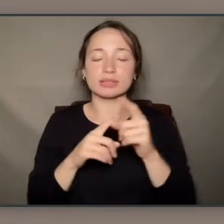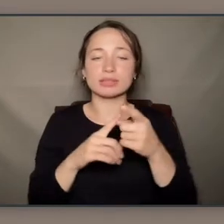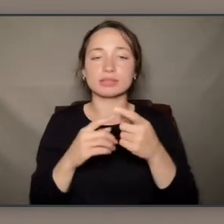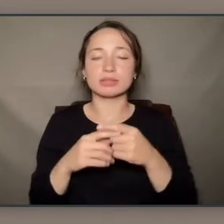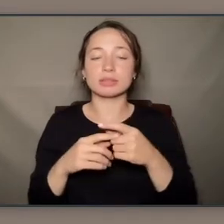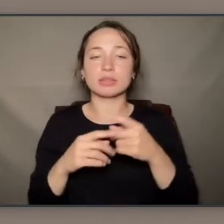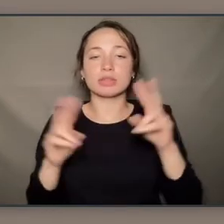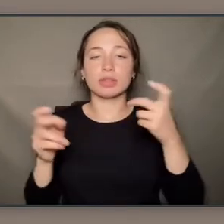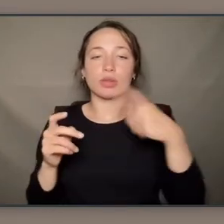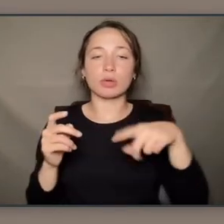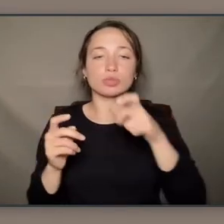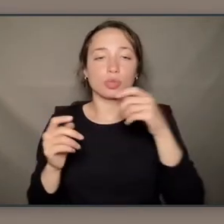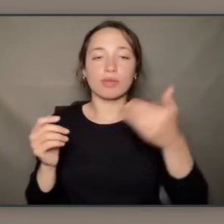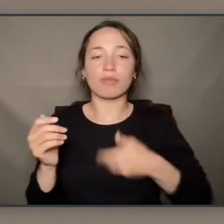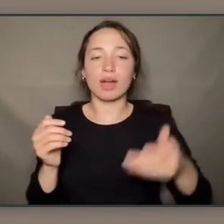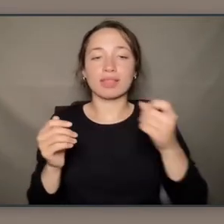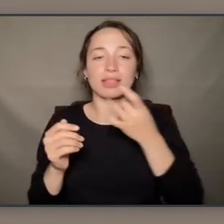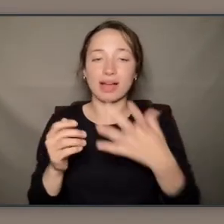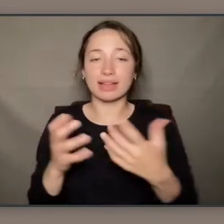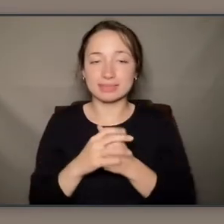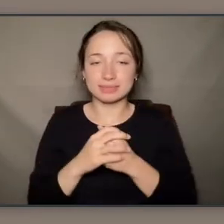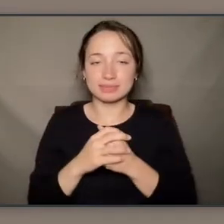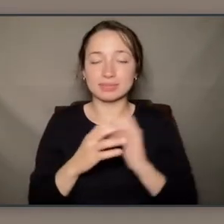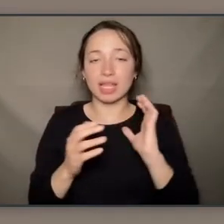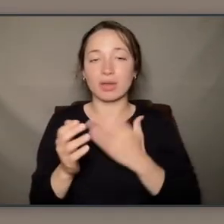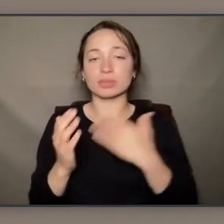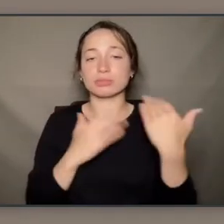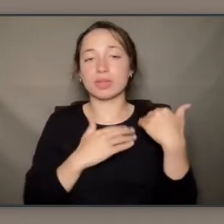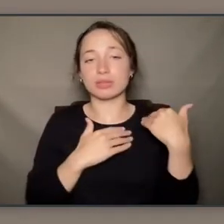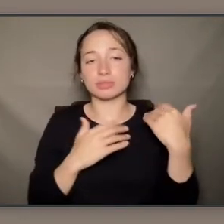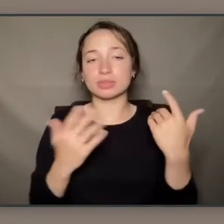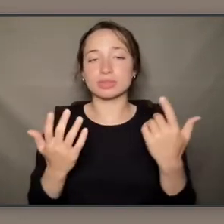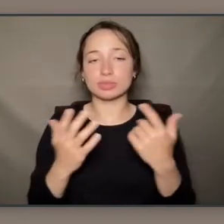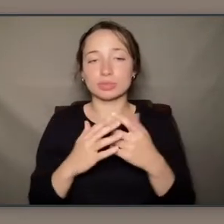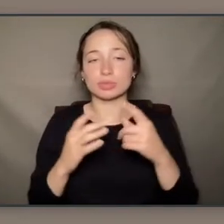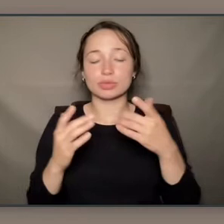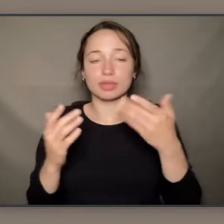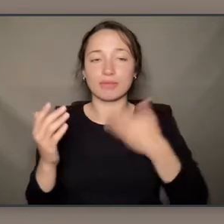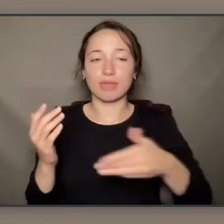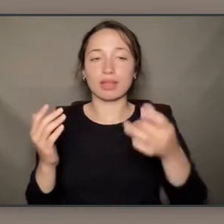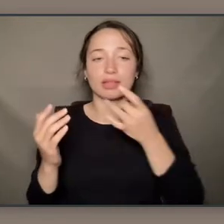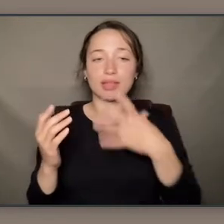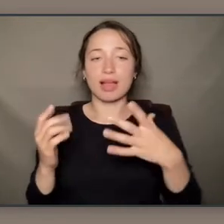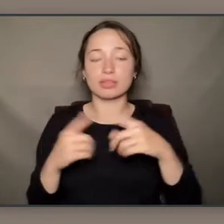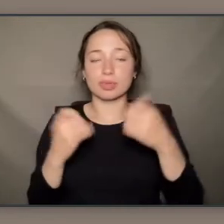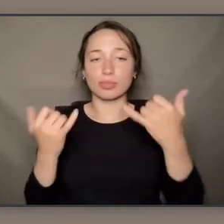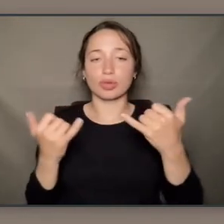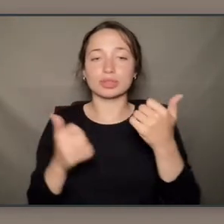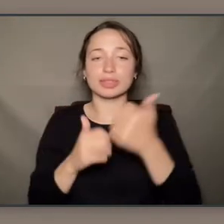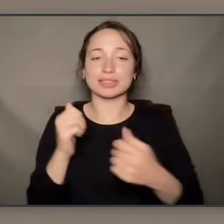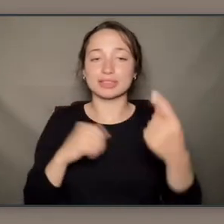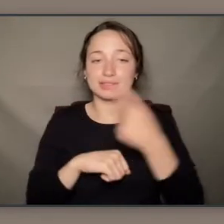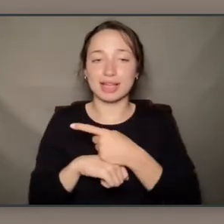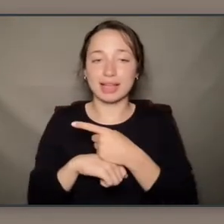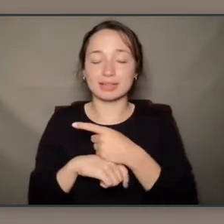think of it as those who invite the light. Our responsibility is to invite the light to be present each day, to